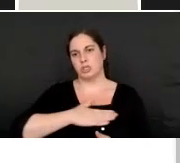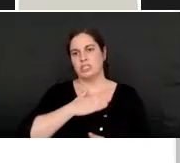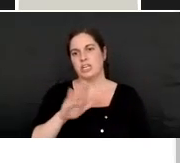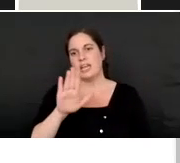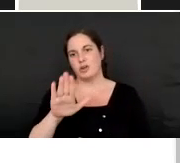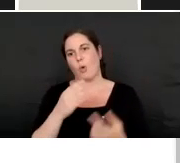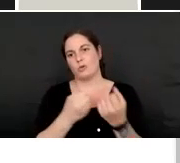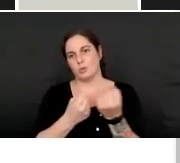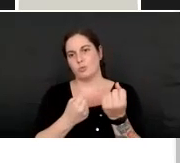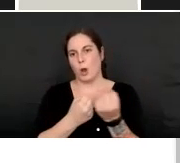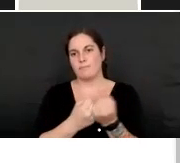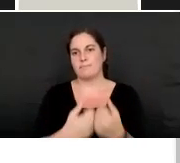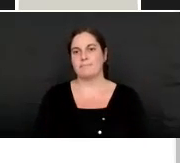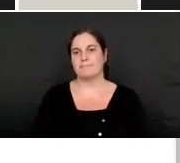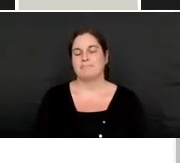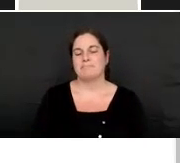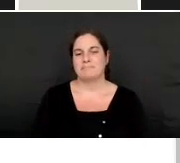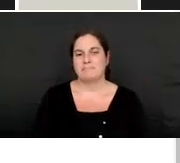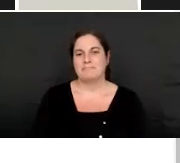welcome.